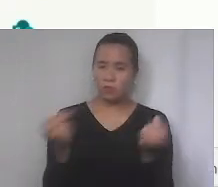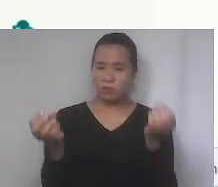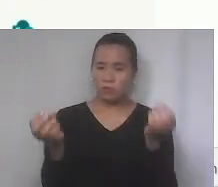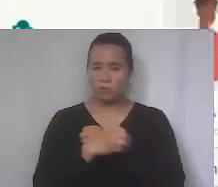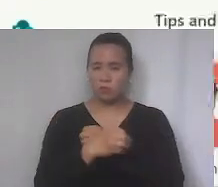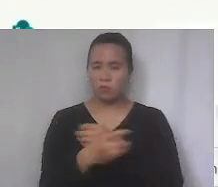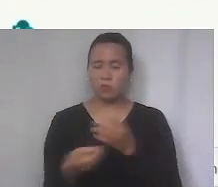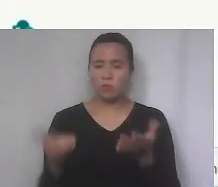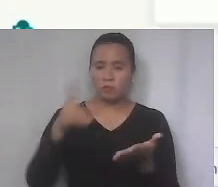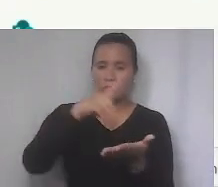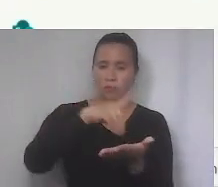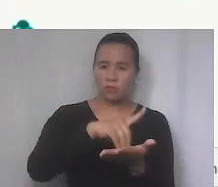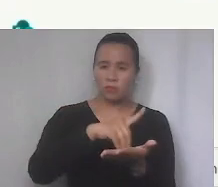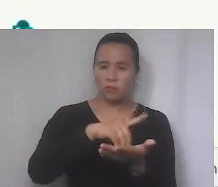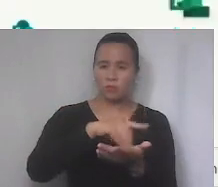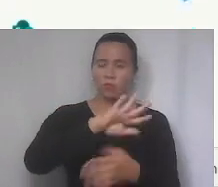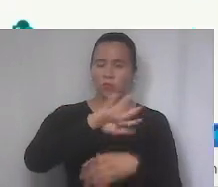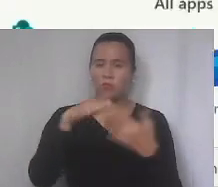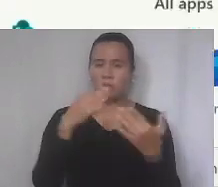sila.